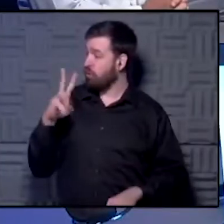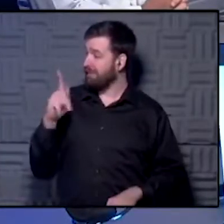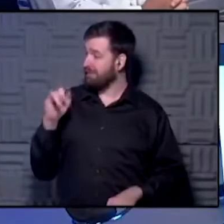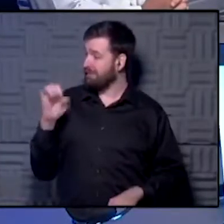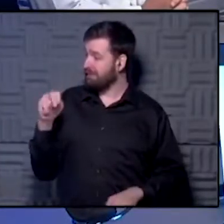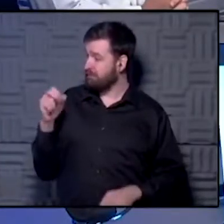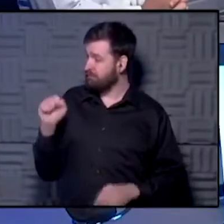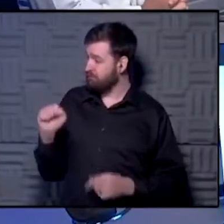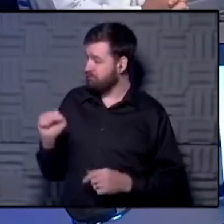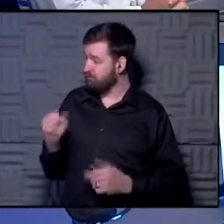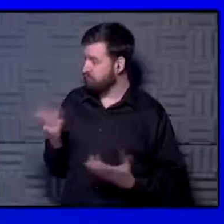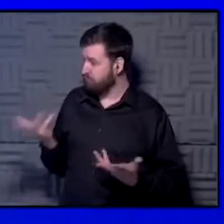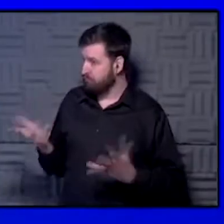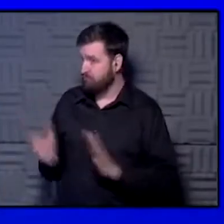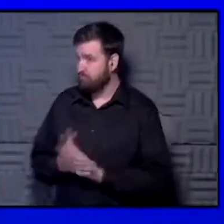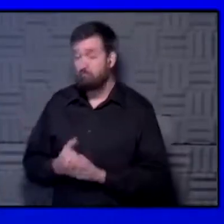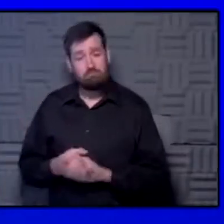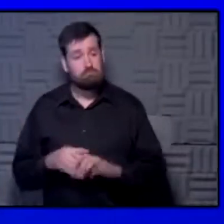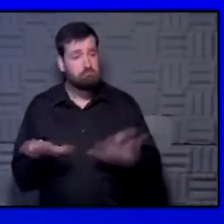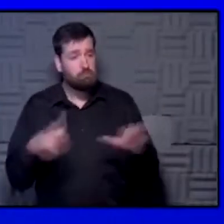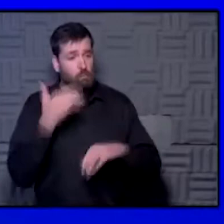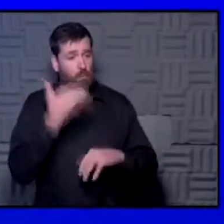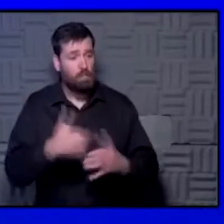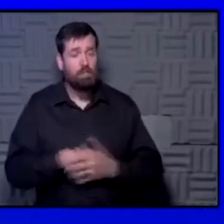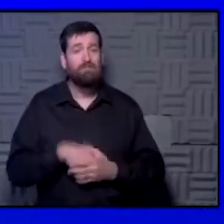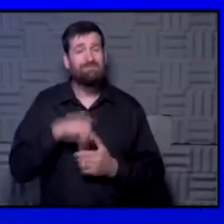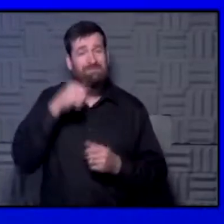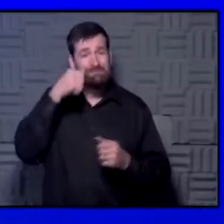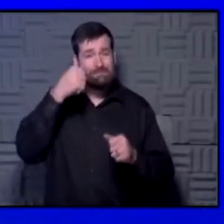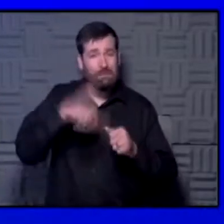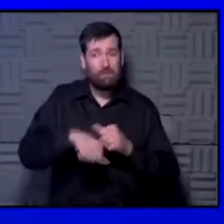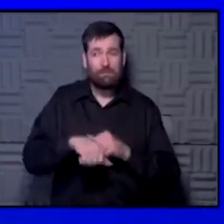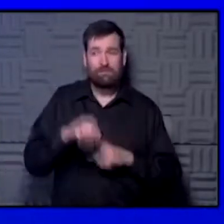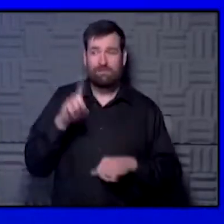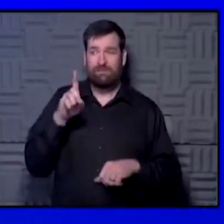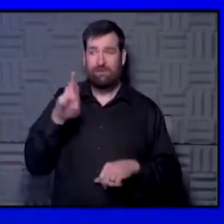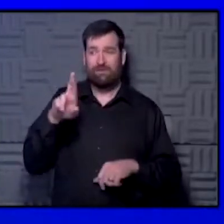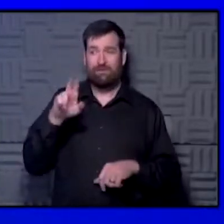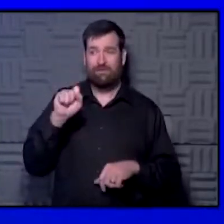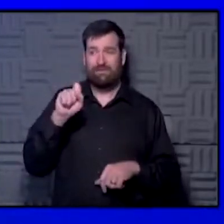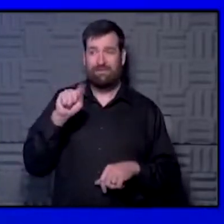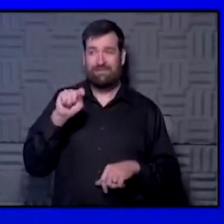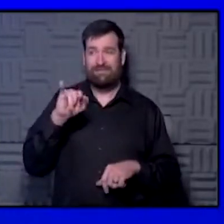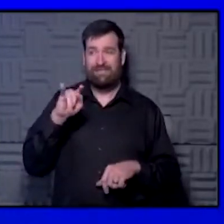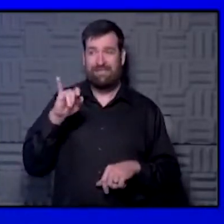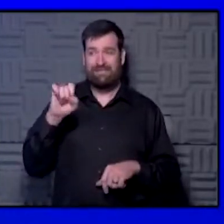morning? Yeah, well, I think we're doing pretty good. We have to remember that Dr. Stites does have a